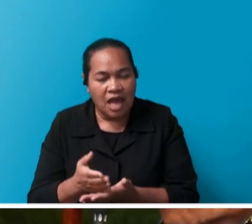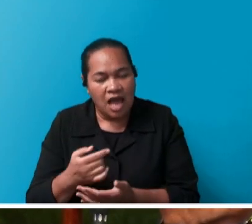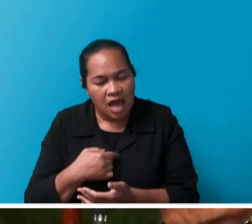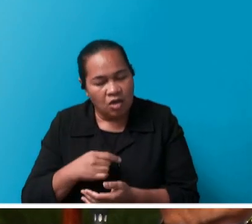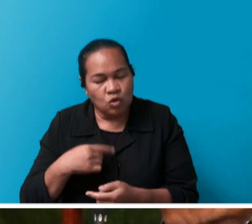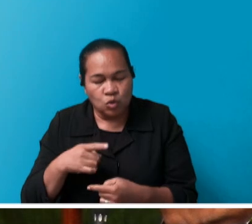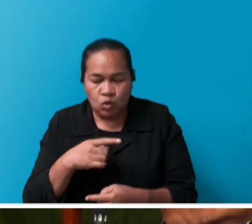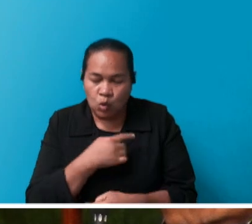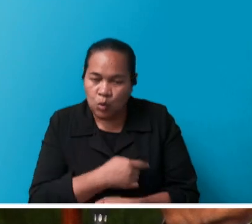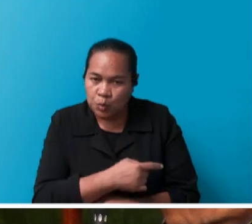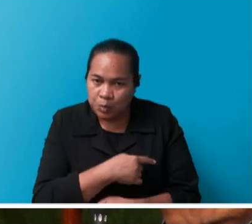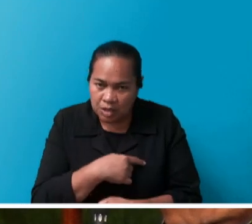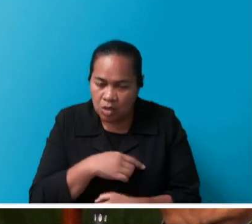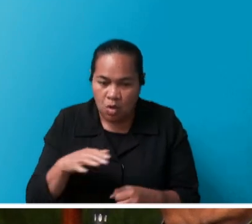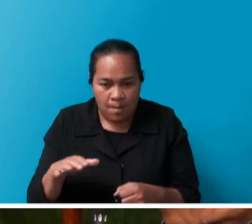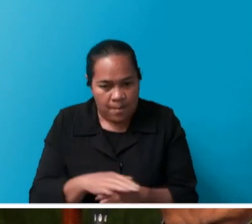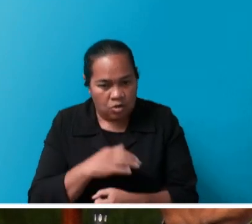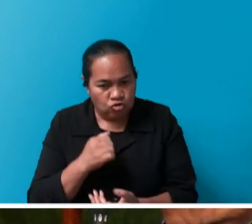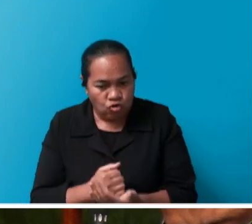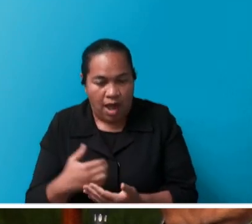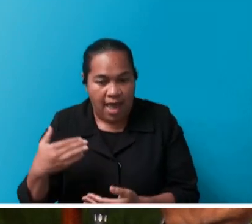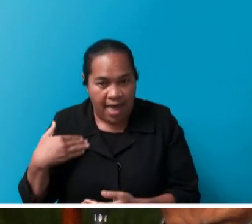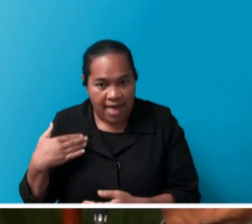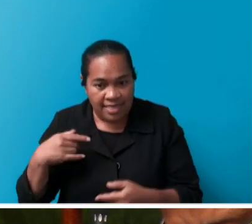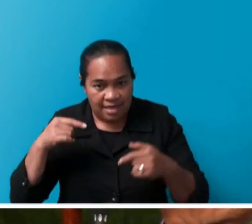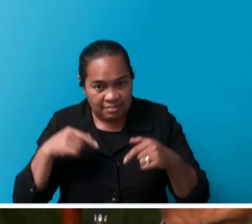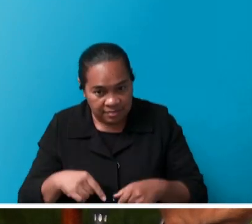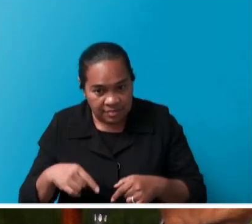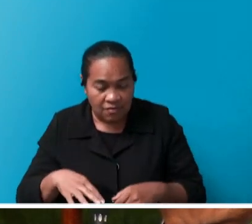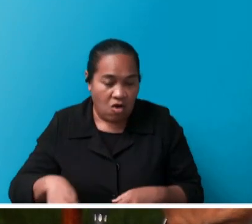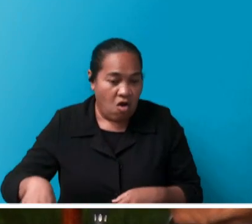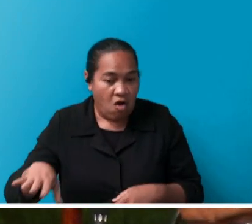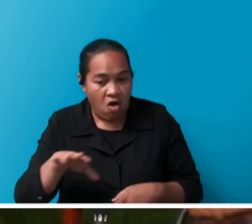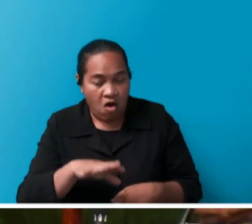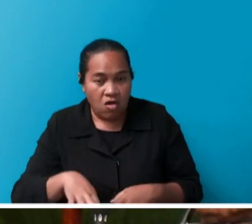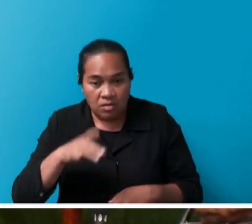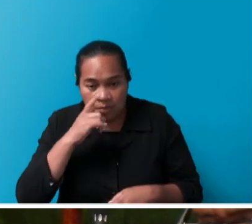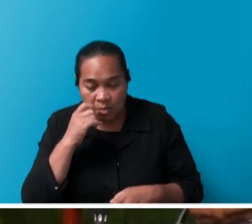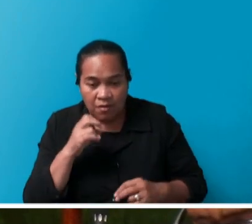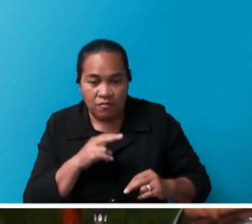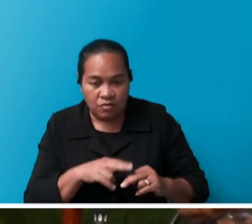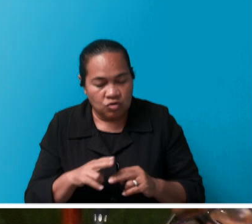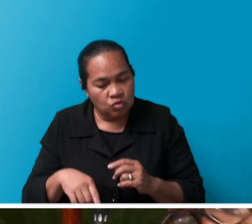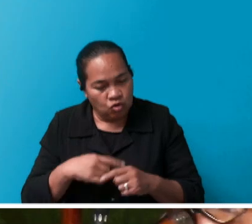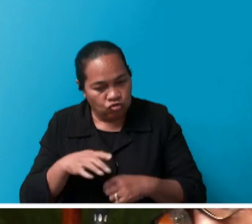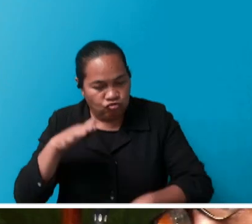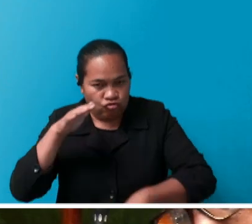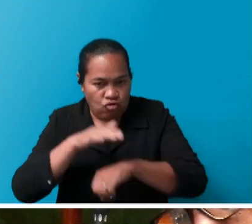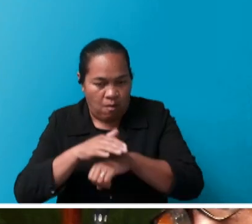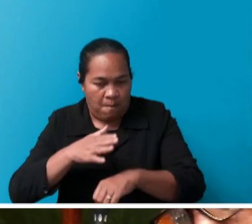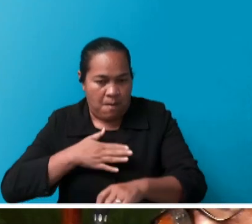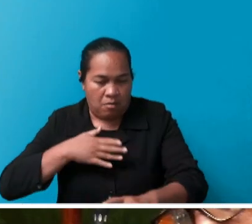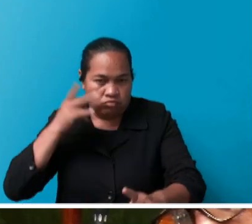unwavering commitment to ensuring that the health and well-being of every Fijian remain my top priority.